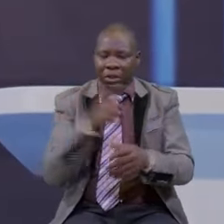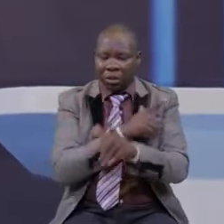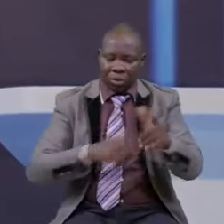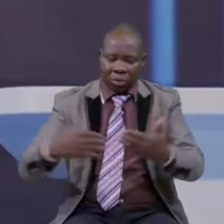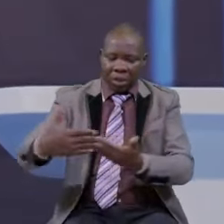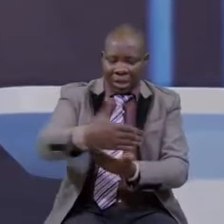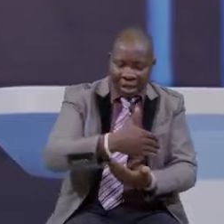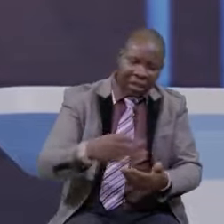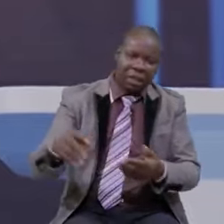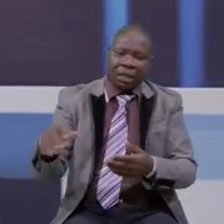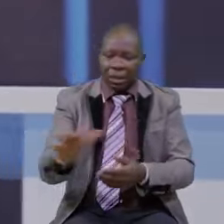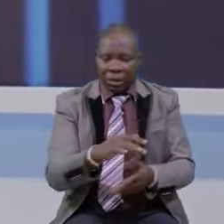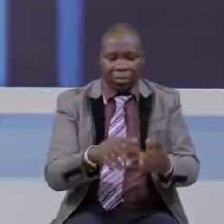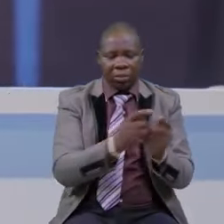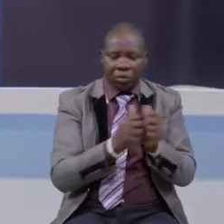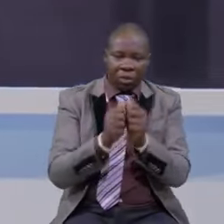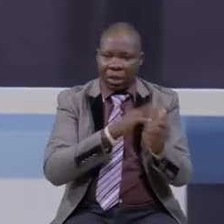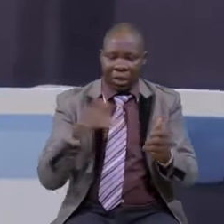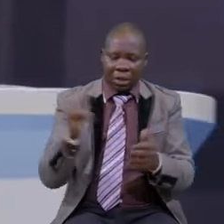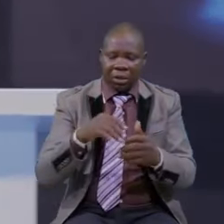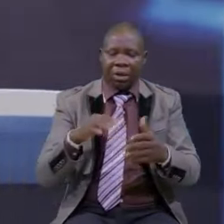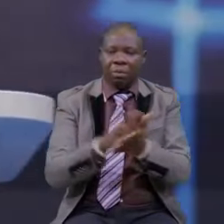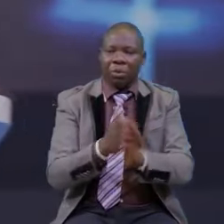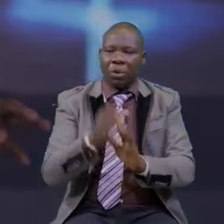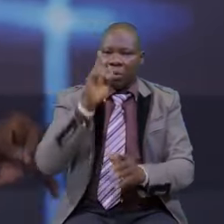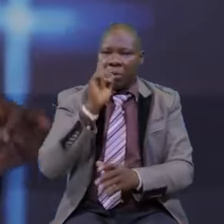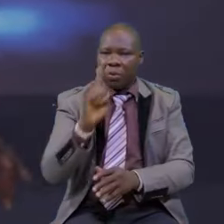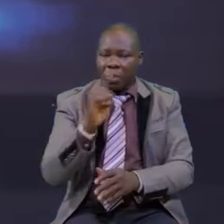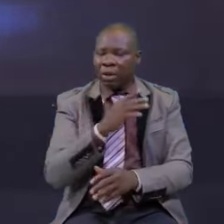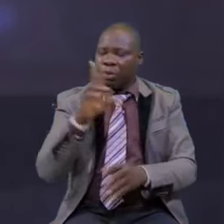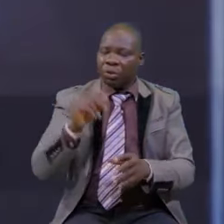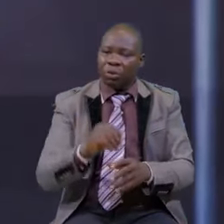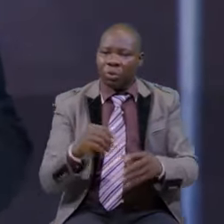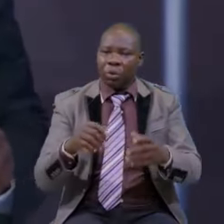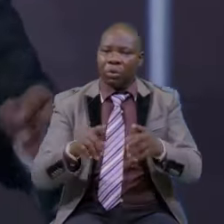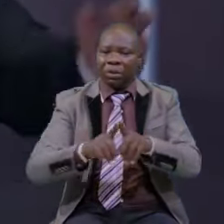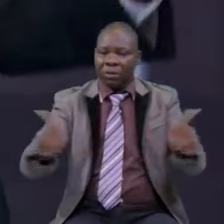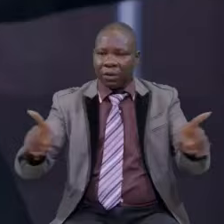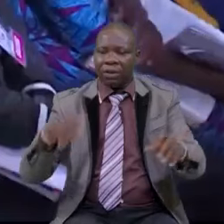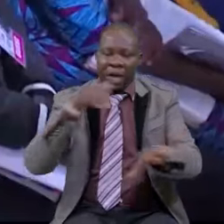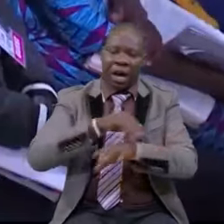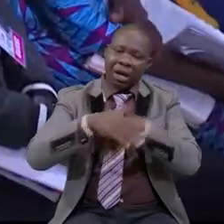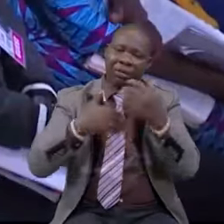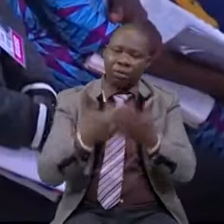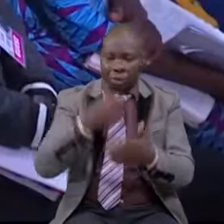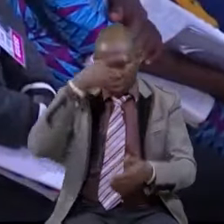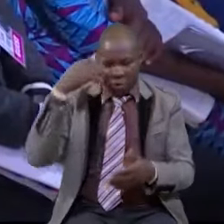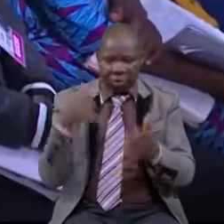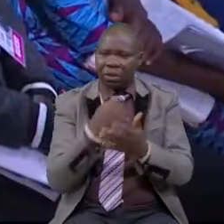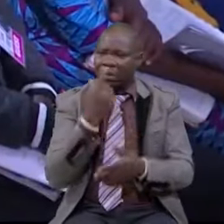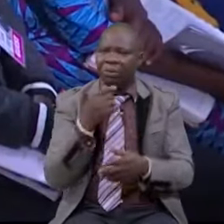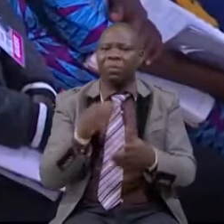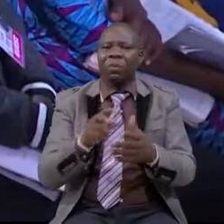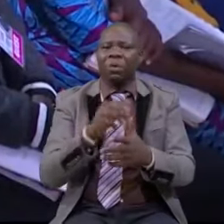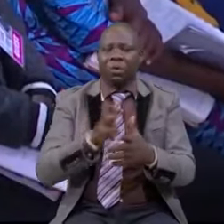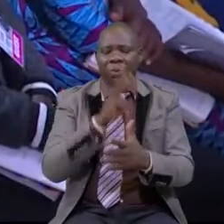a complete unit, and there's no contradiction at all, because it says, whether it was many years ago at